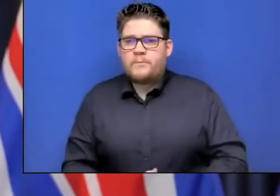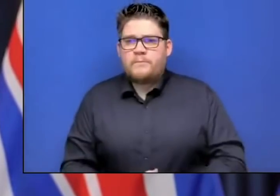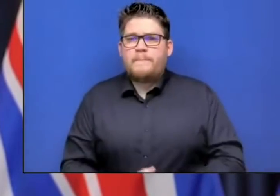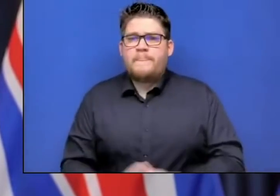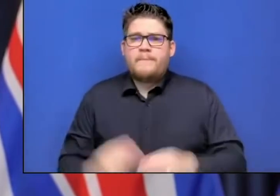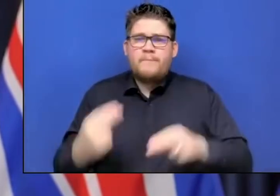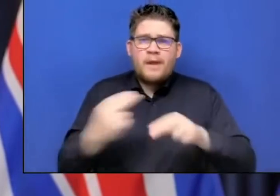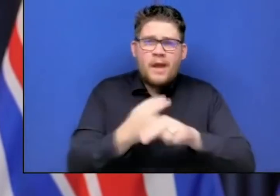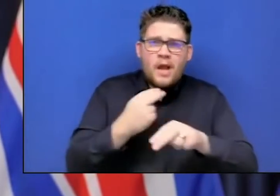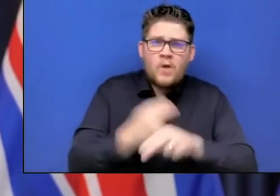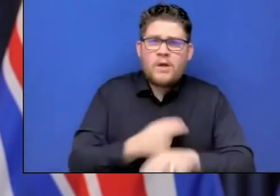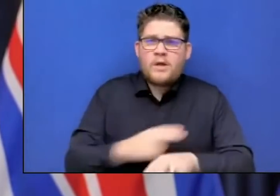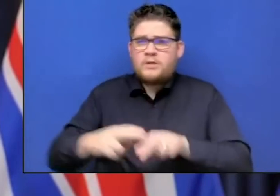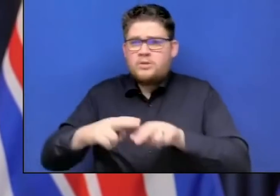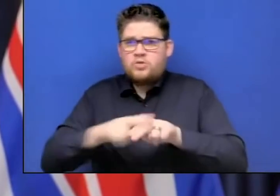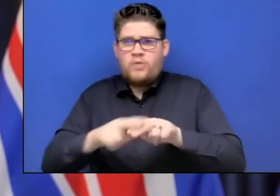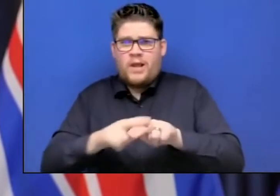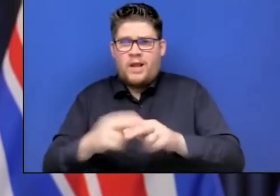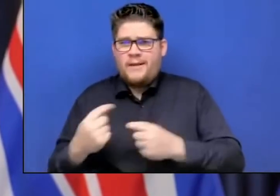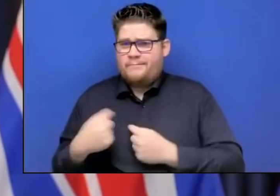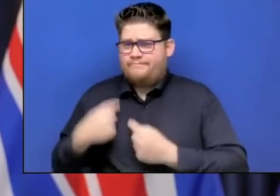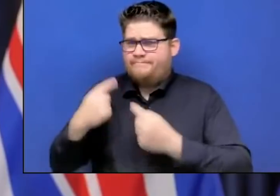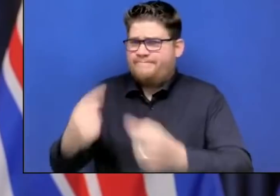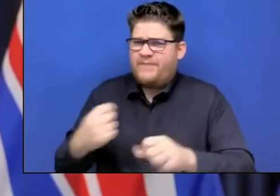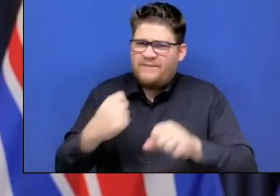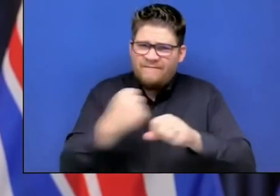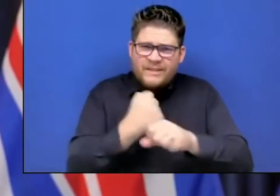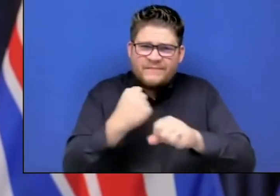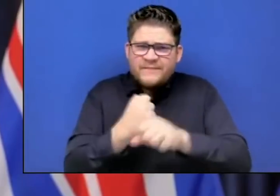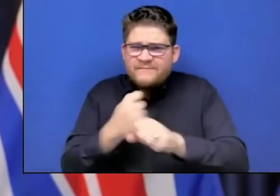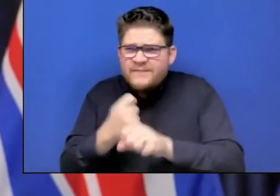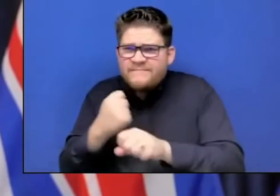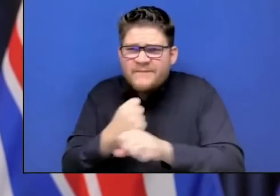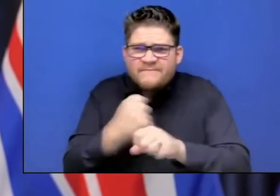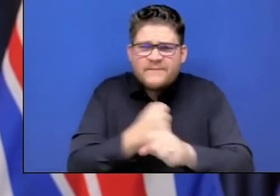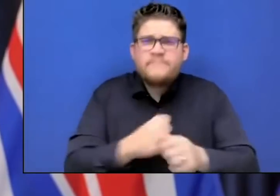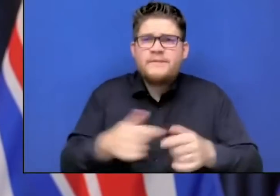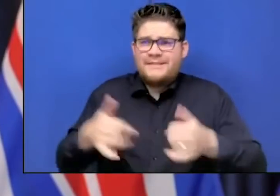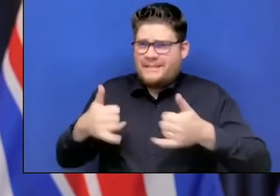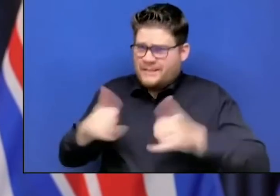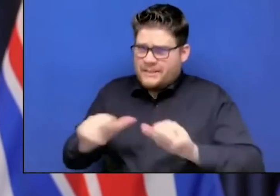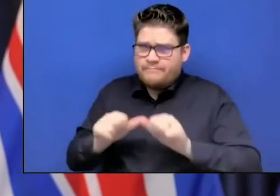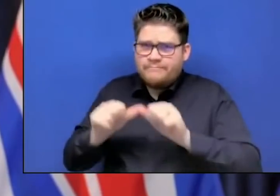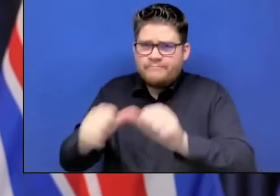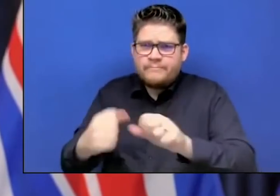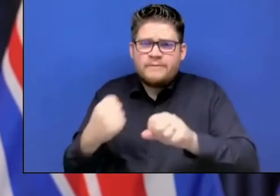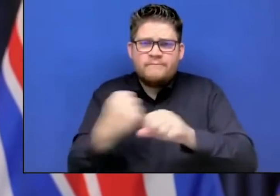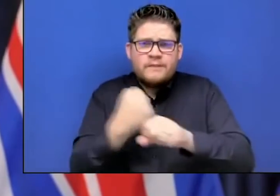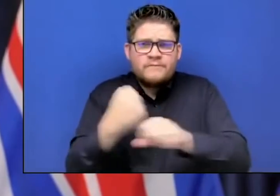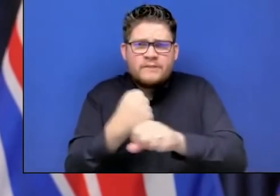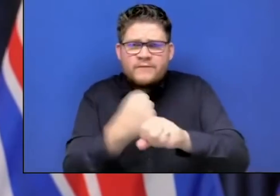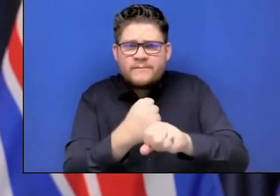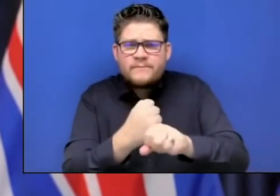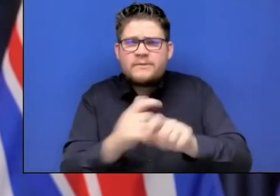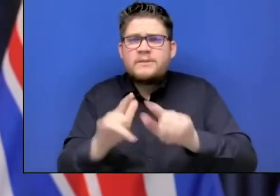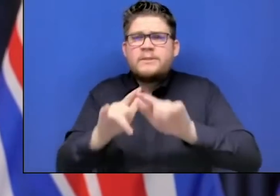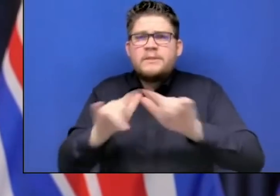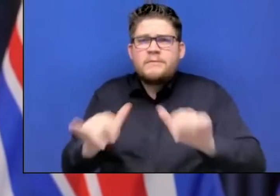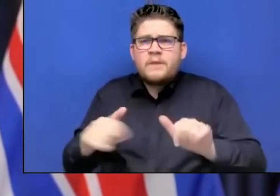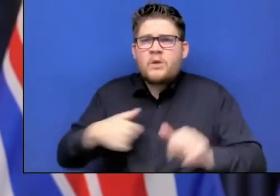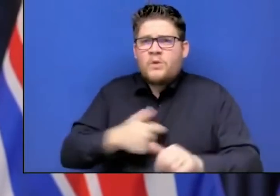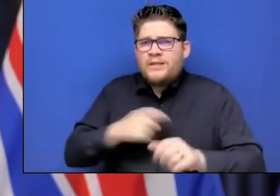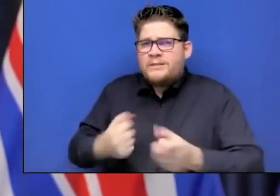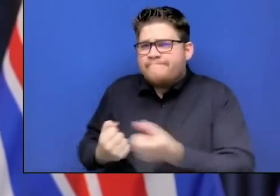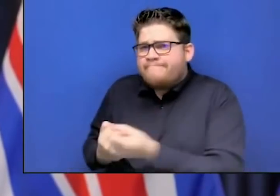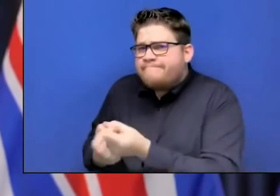railways, and ensure the movement of essential goods and services to people in need, we need to continue to help farmers and others in the agricultural sector